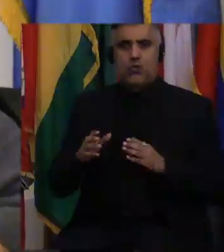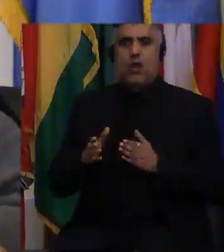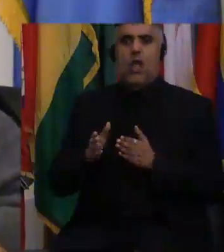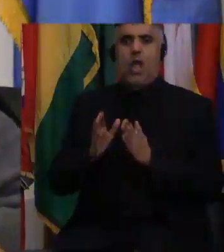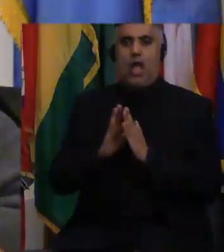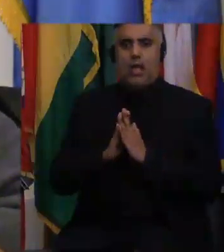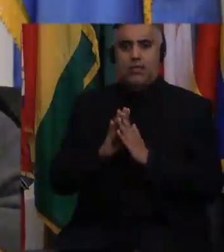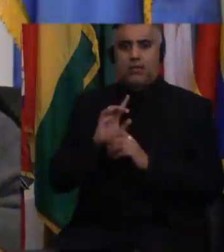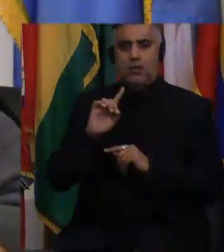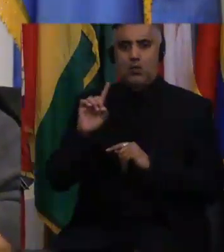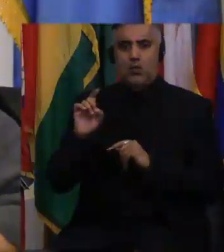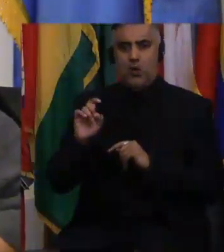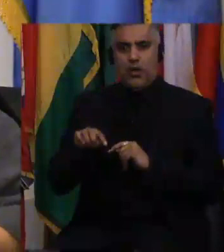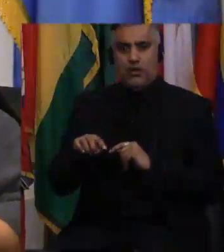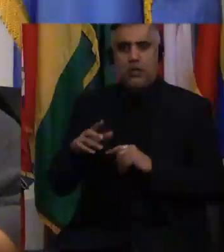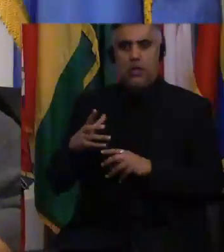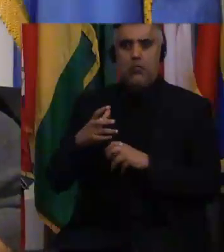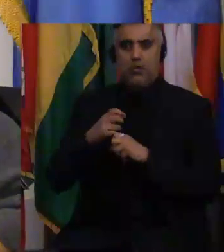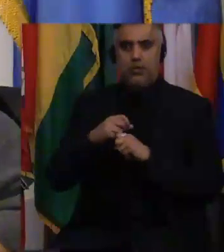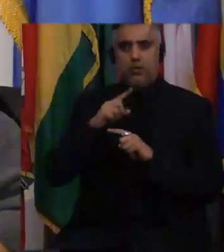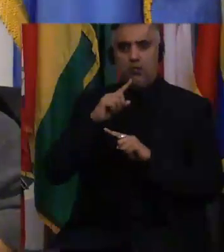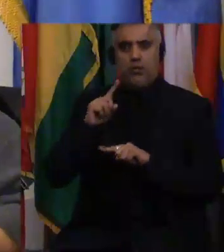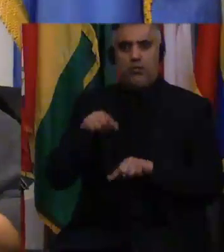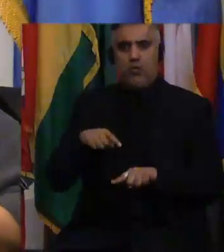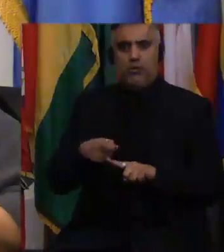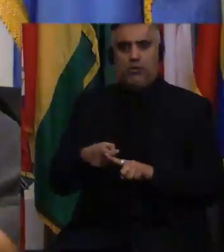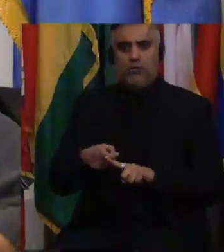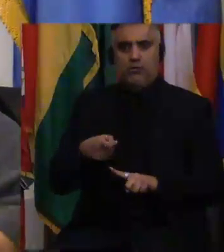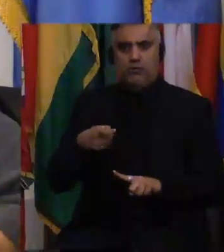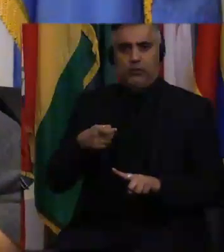ask questions and receive reports from